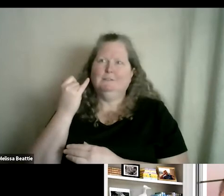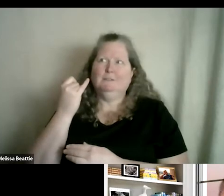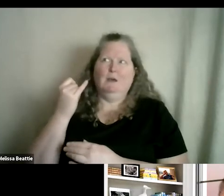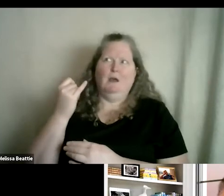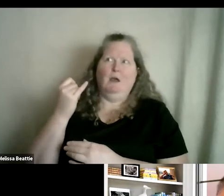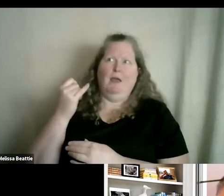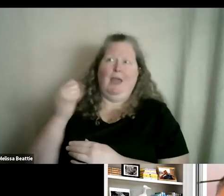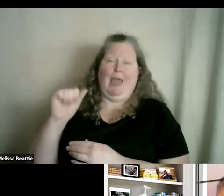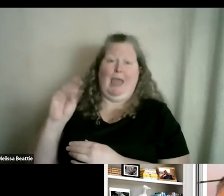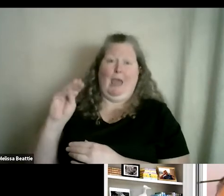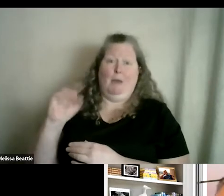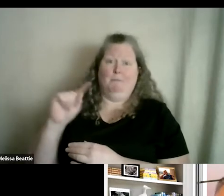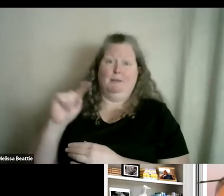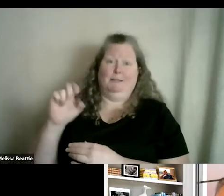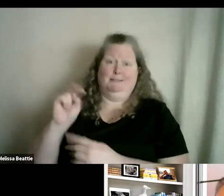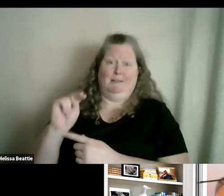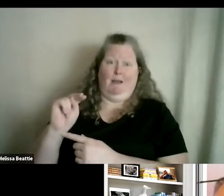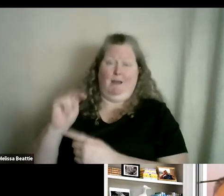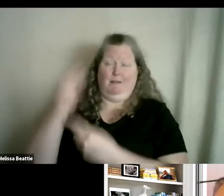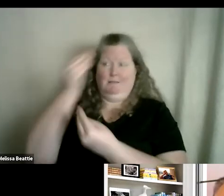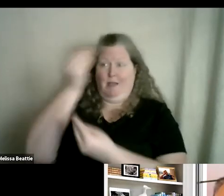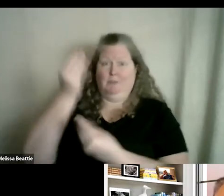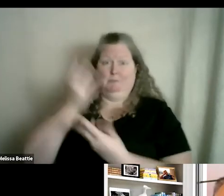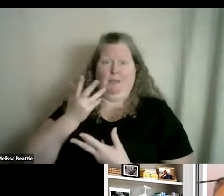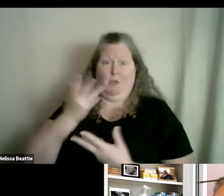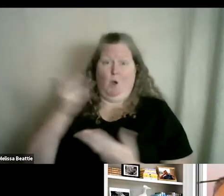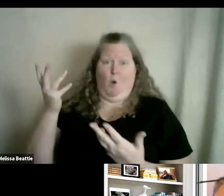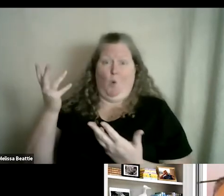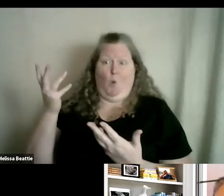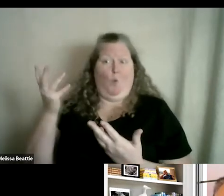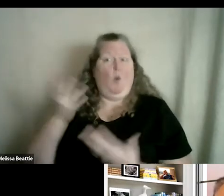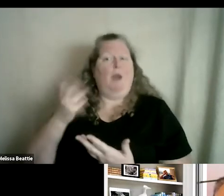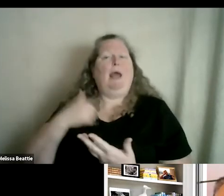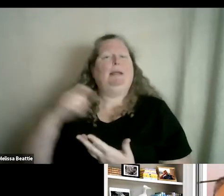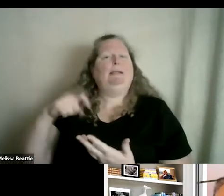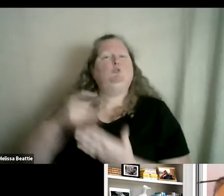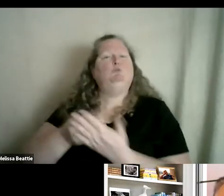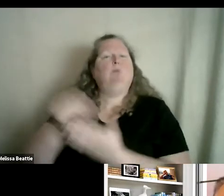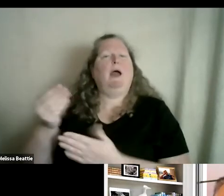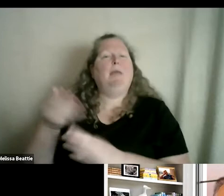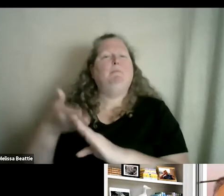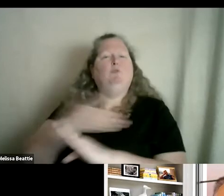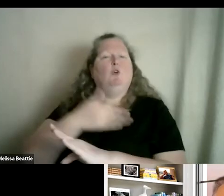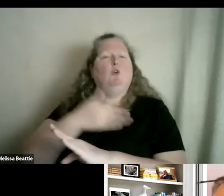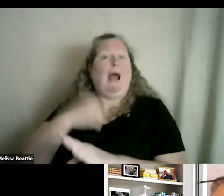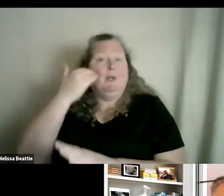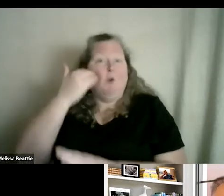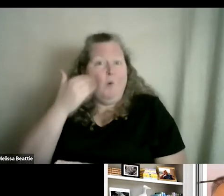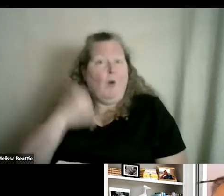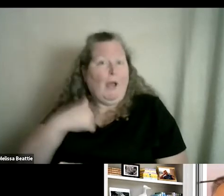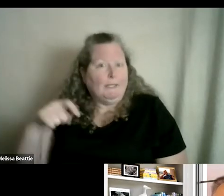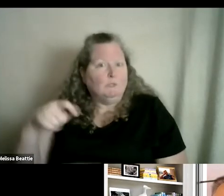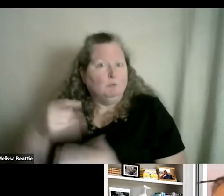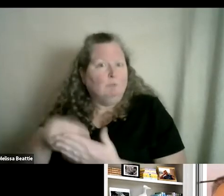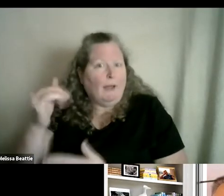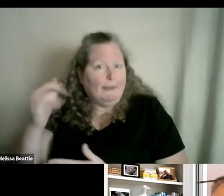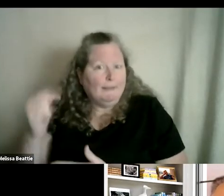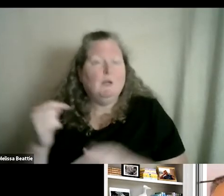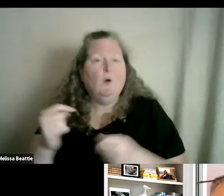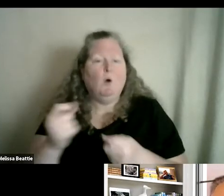is, Google can answer a question that perhaps I haven't even formed yet. Right. But at this